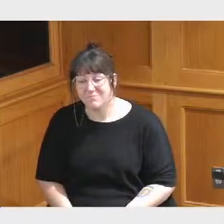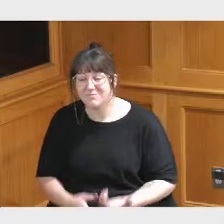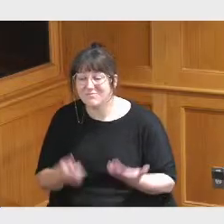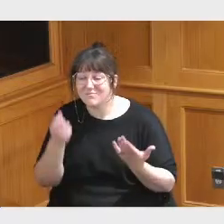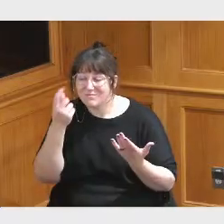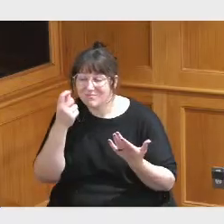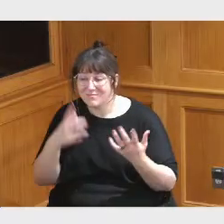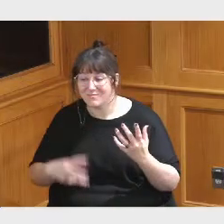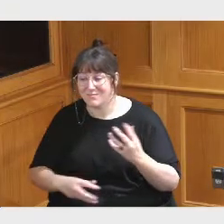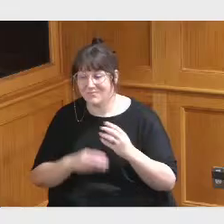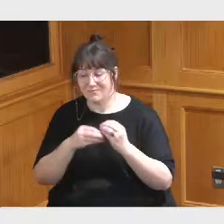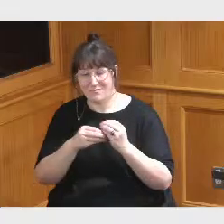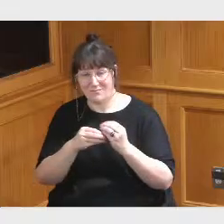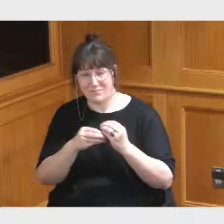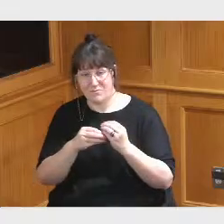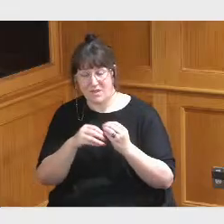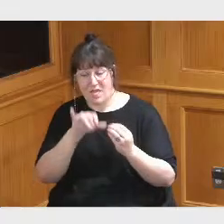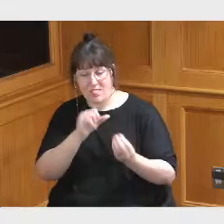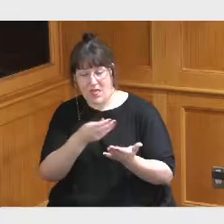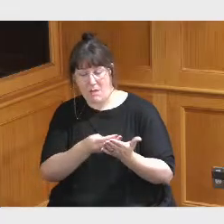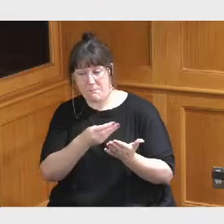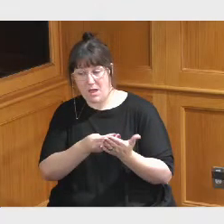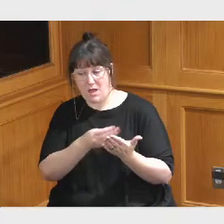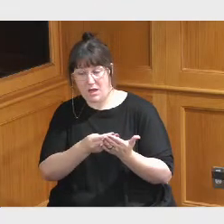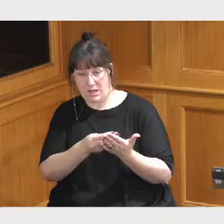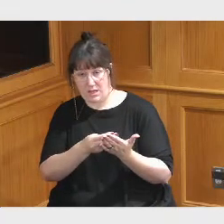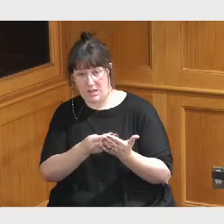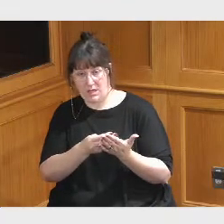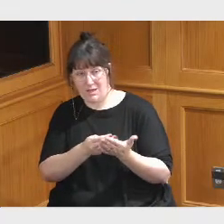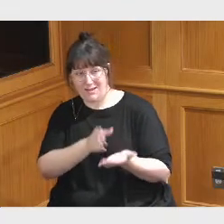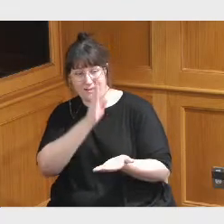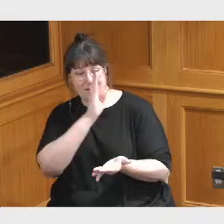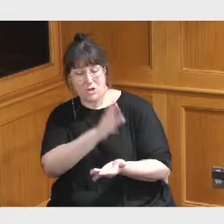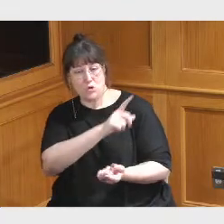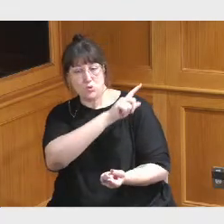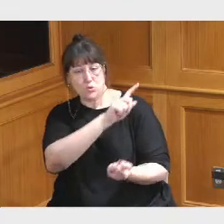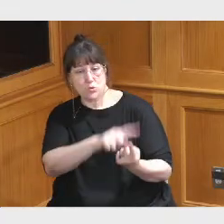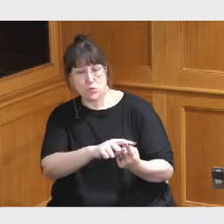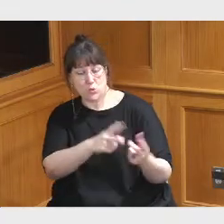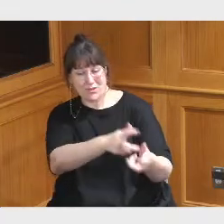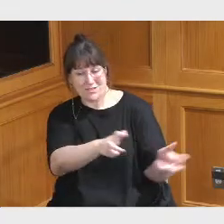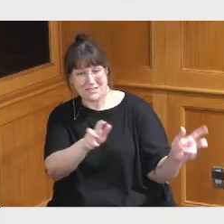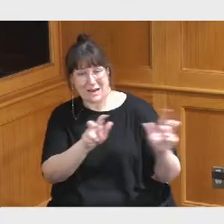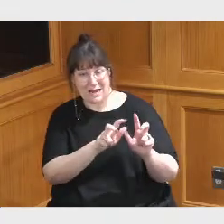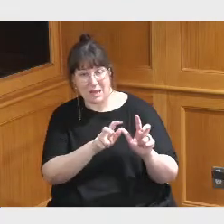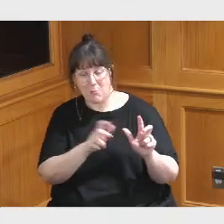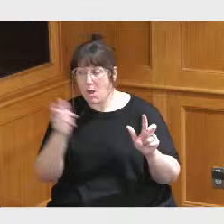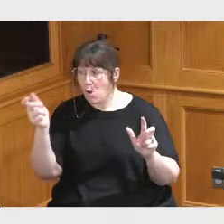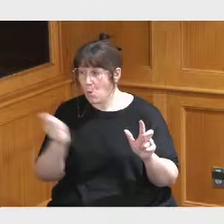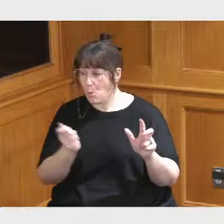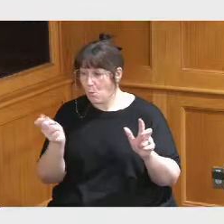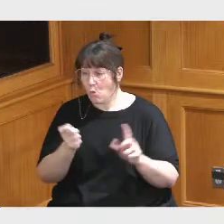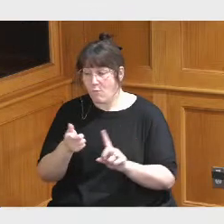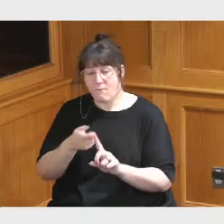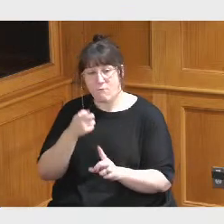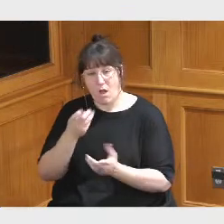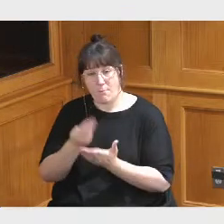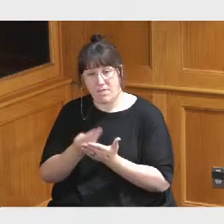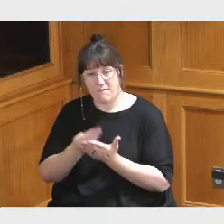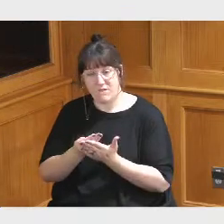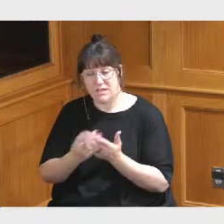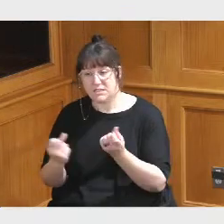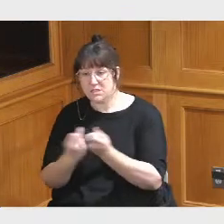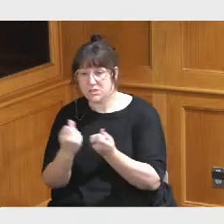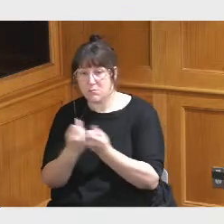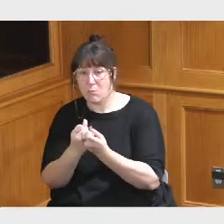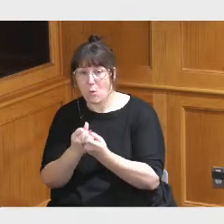Additionally, the money that goes to the stadiums does not pull from the funds that support the basic